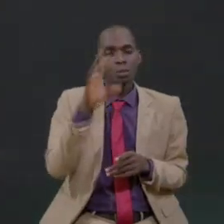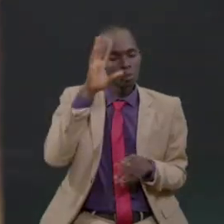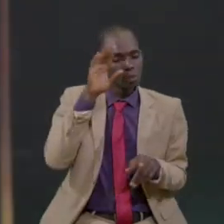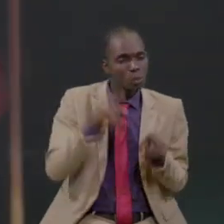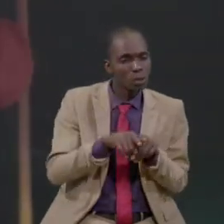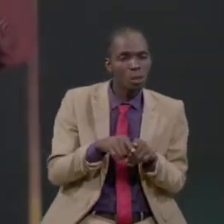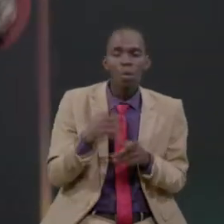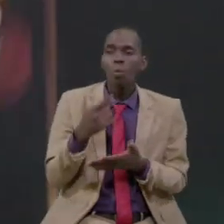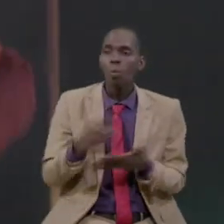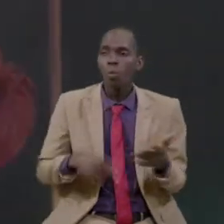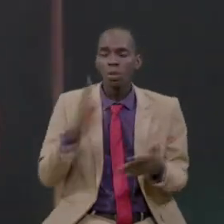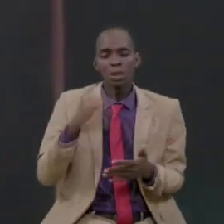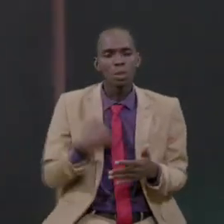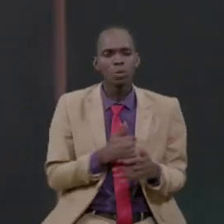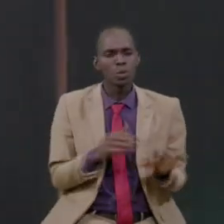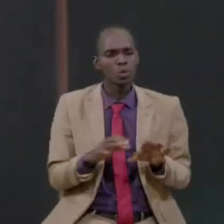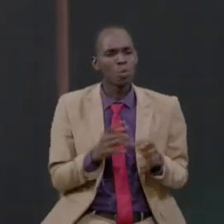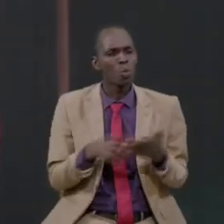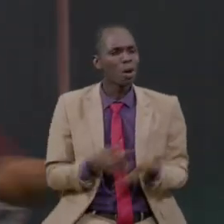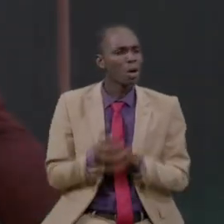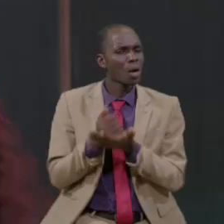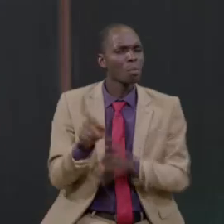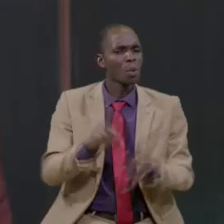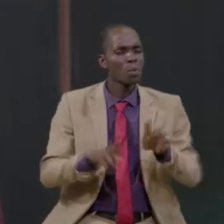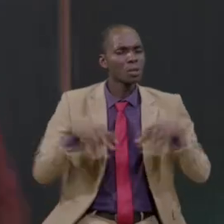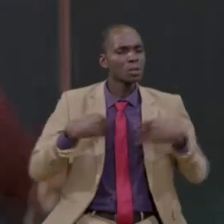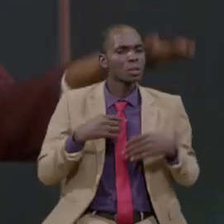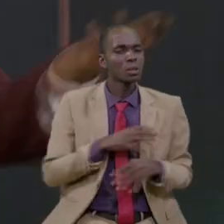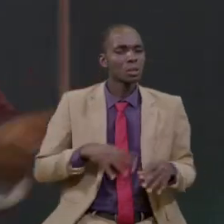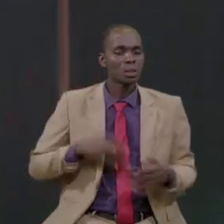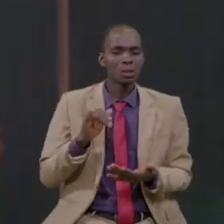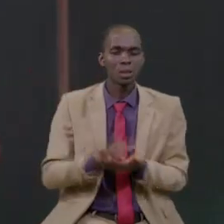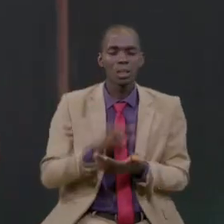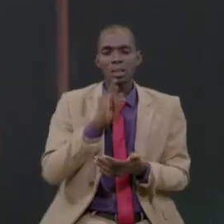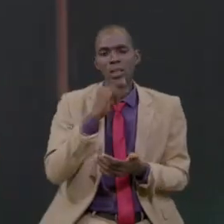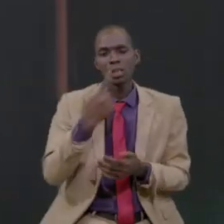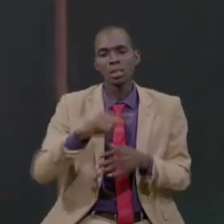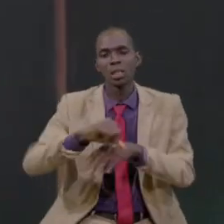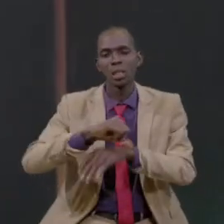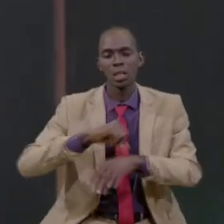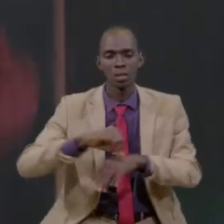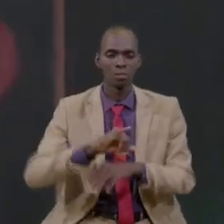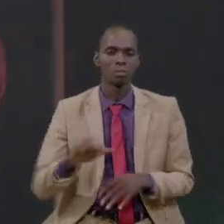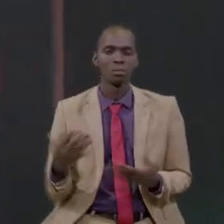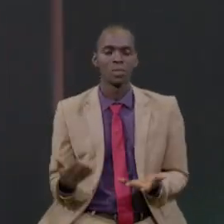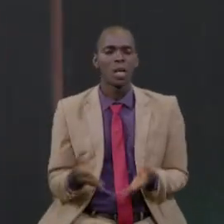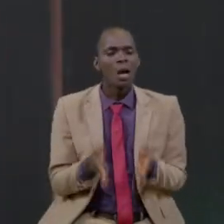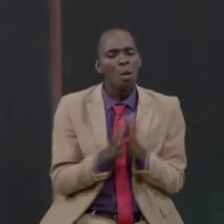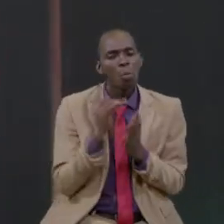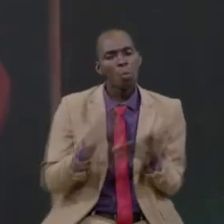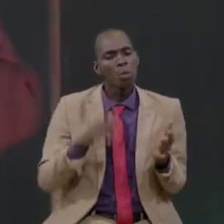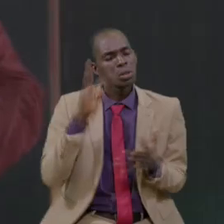anointing. Brought conviction on them. And then Peter replied, repent and